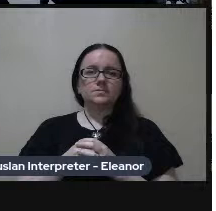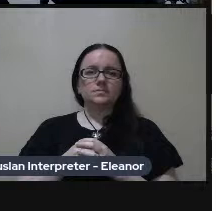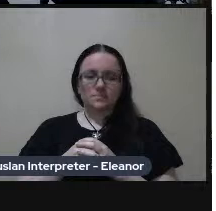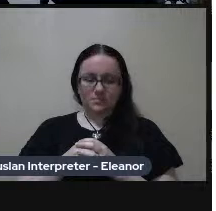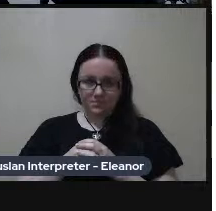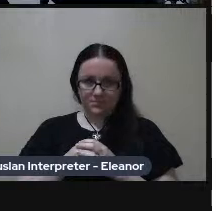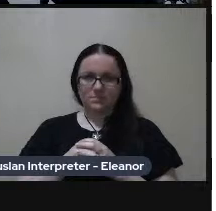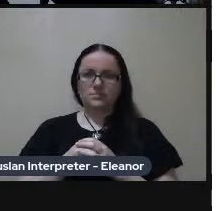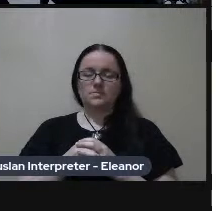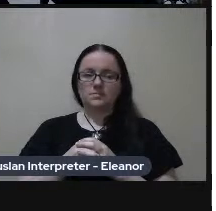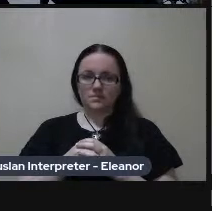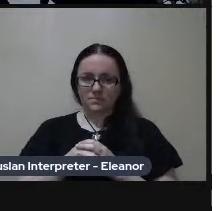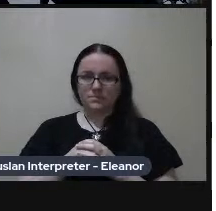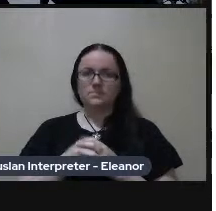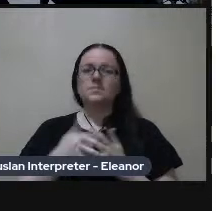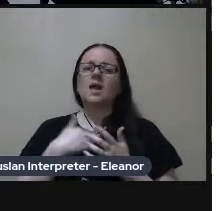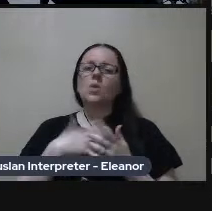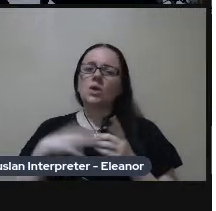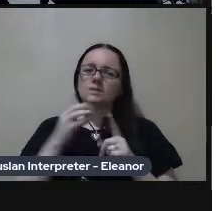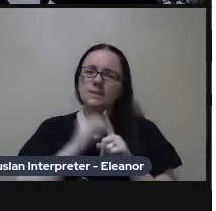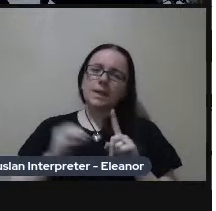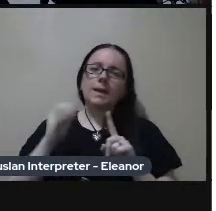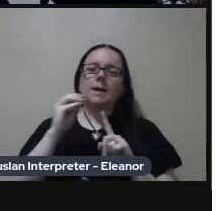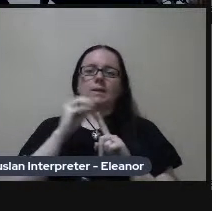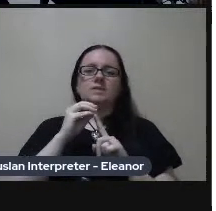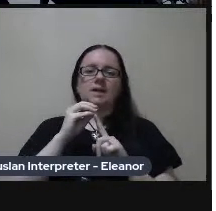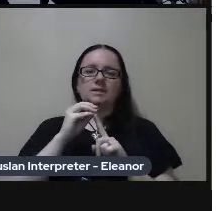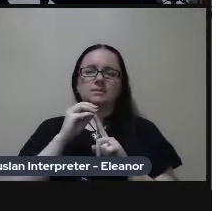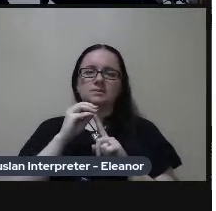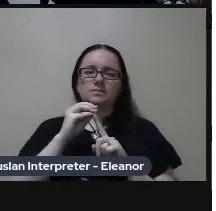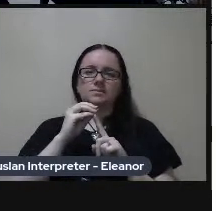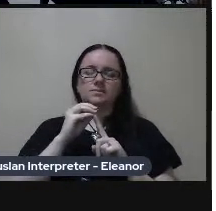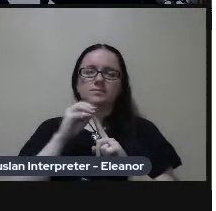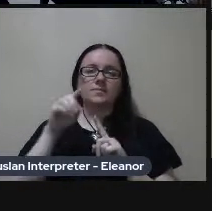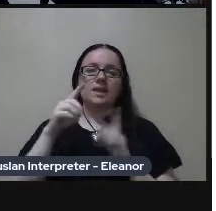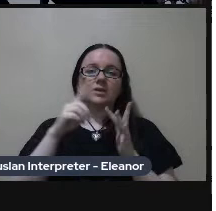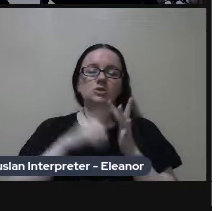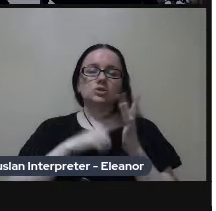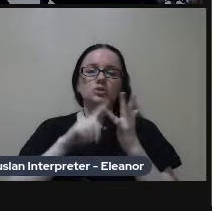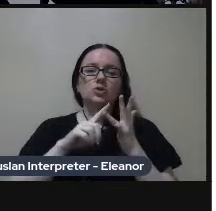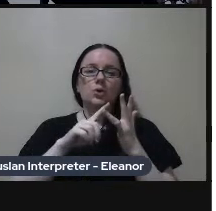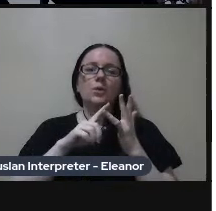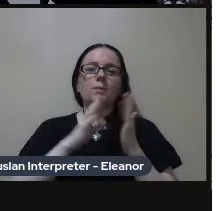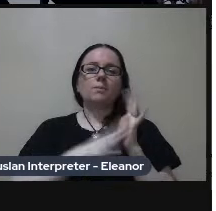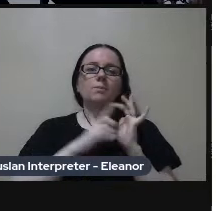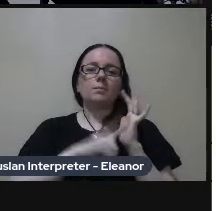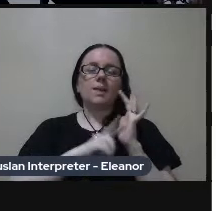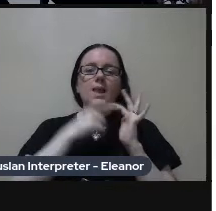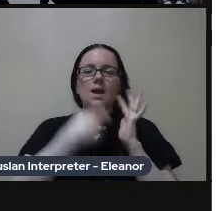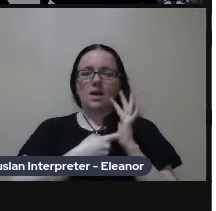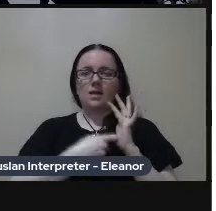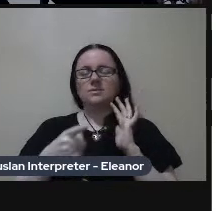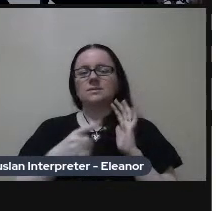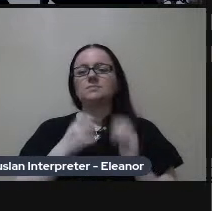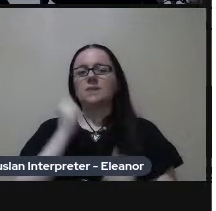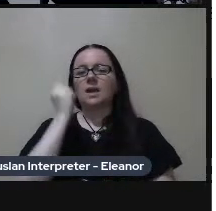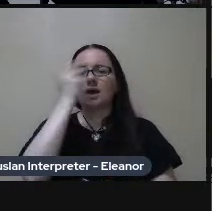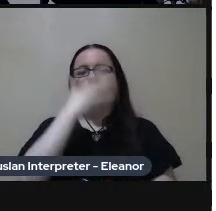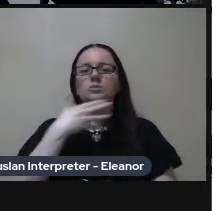Just so briefly, I wanted to update you. Last year here, we heard from Joe Miller, an Aboriginal man who's been working